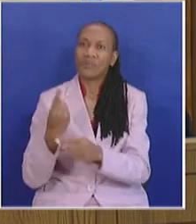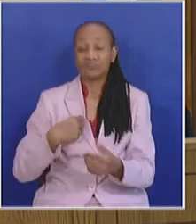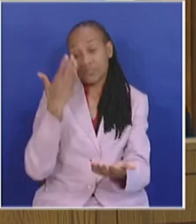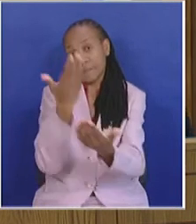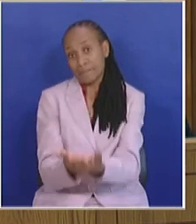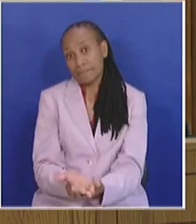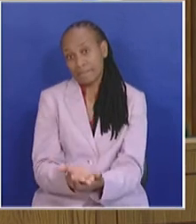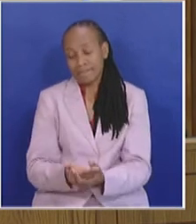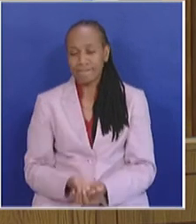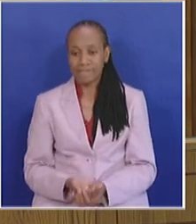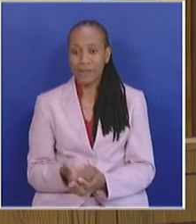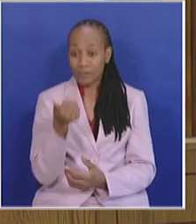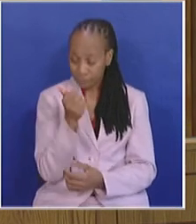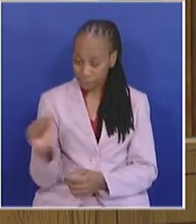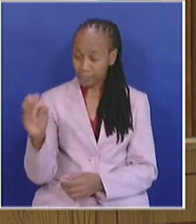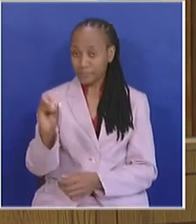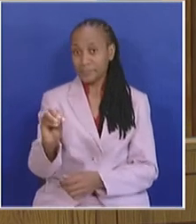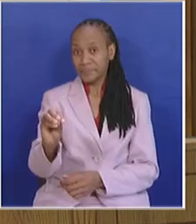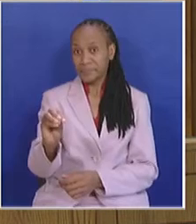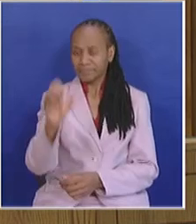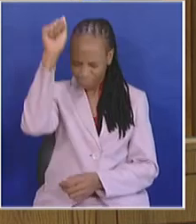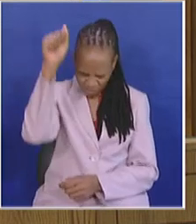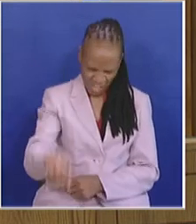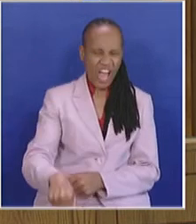Thank you, sir. Is there any objection to this motion?